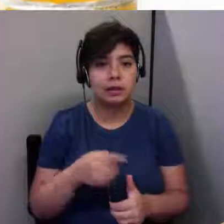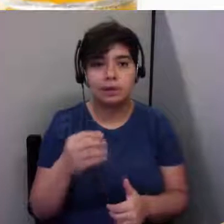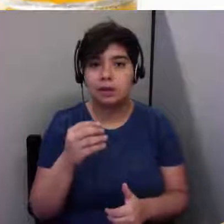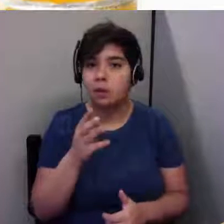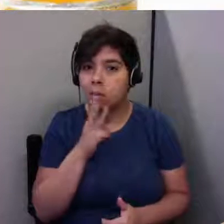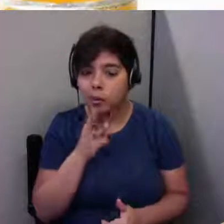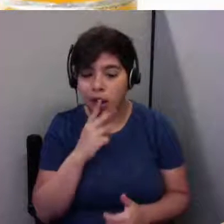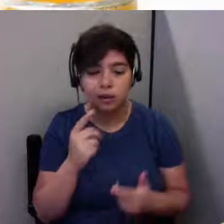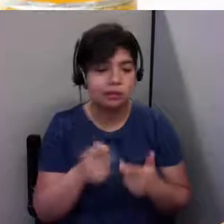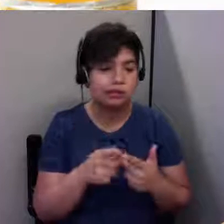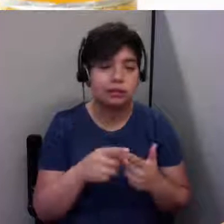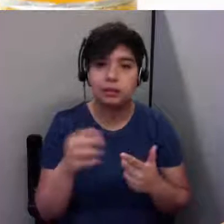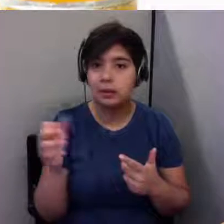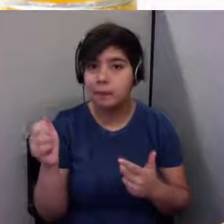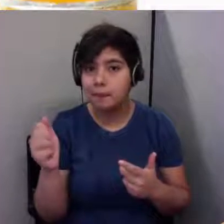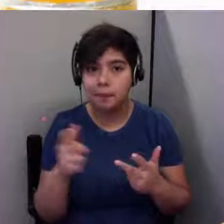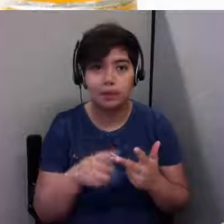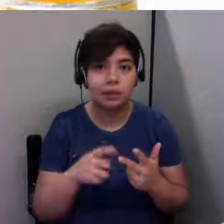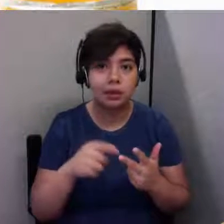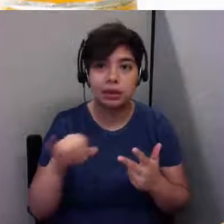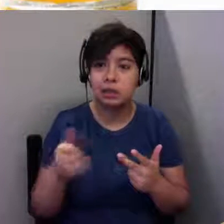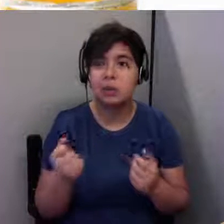might find.